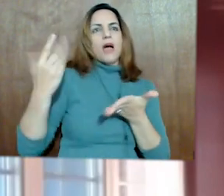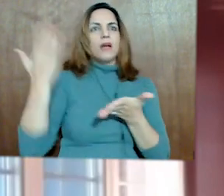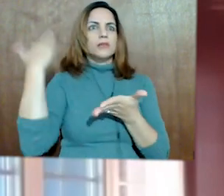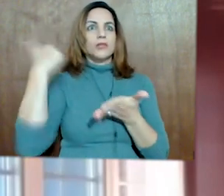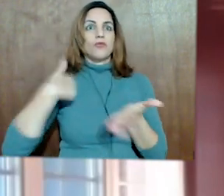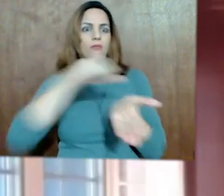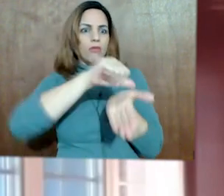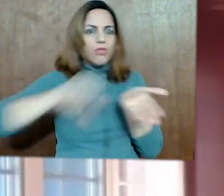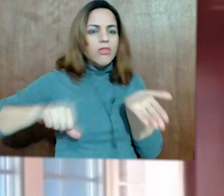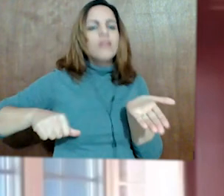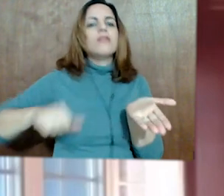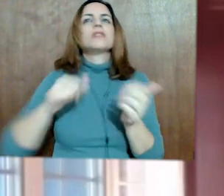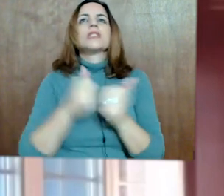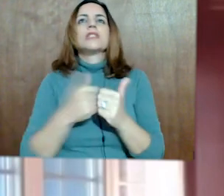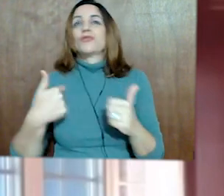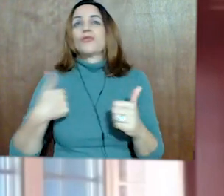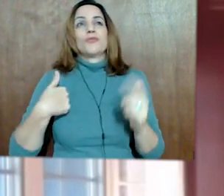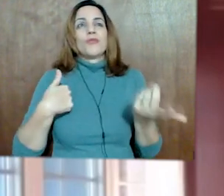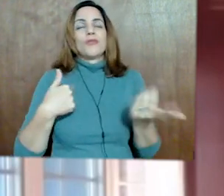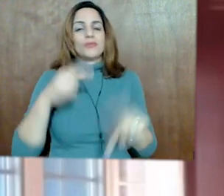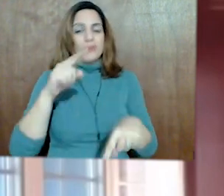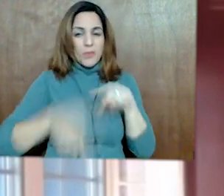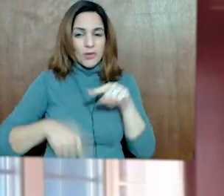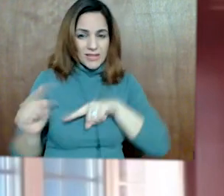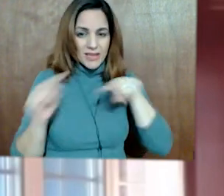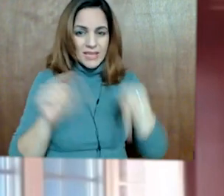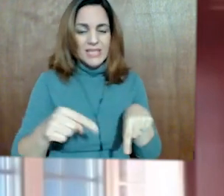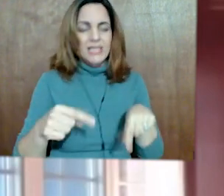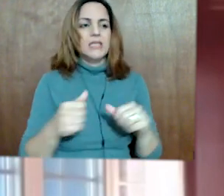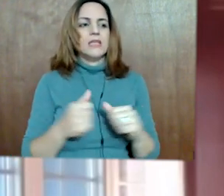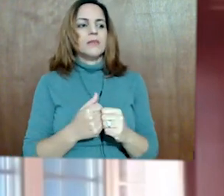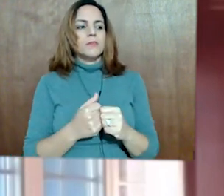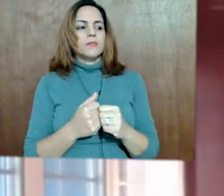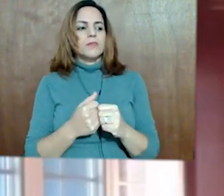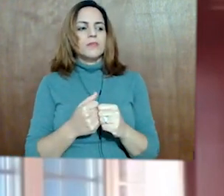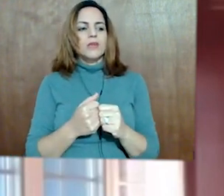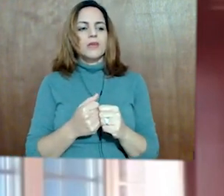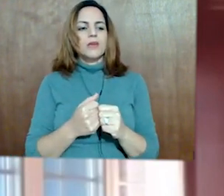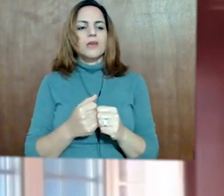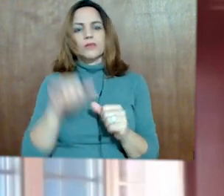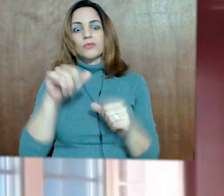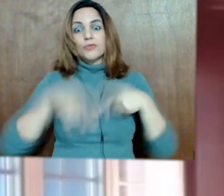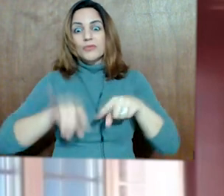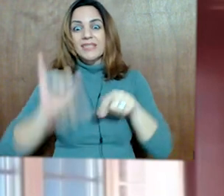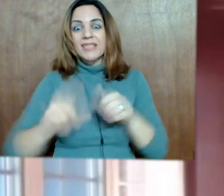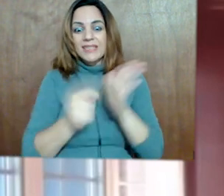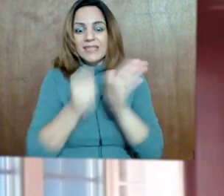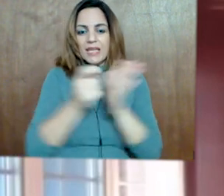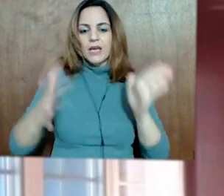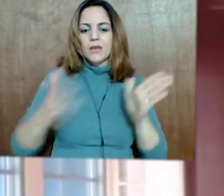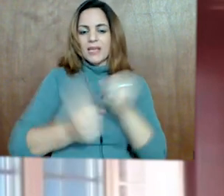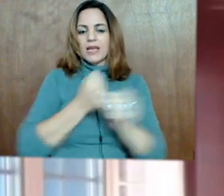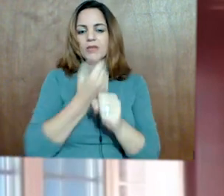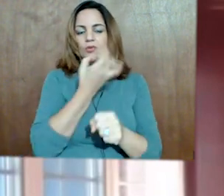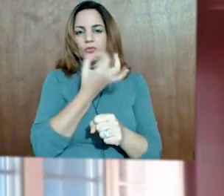couple of weeks before the October 1974 Madison Square Garden event. But it was clearly the high point